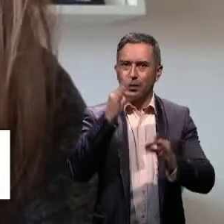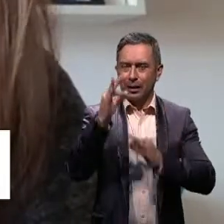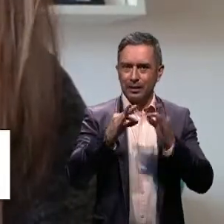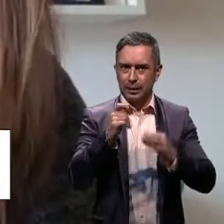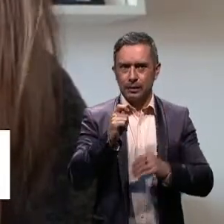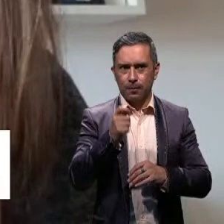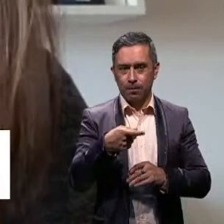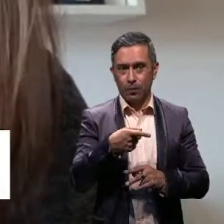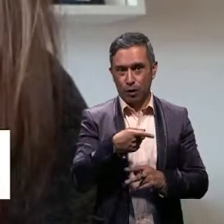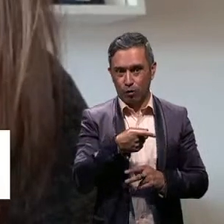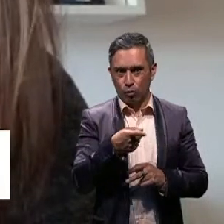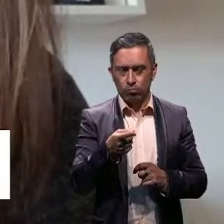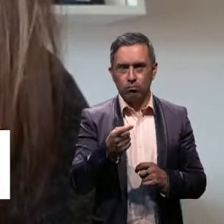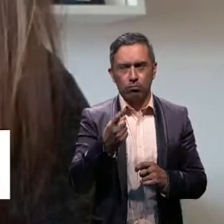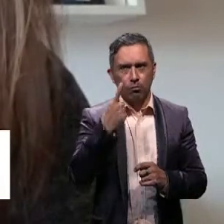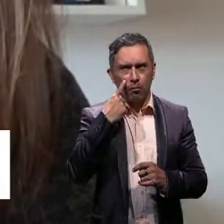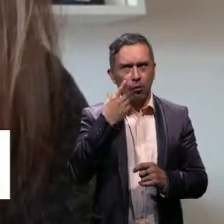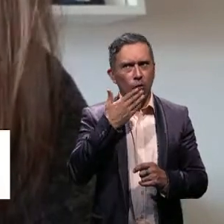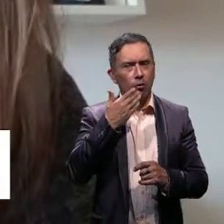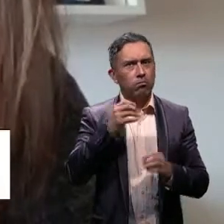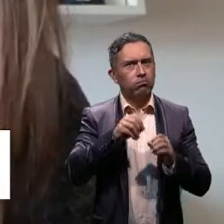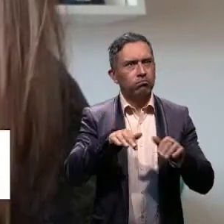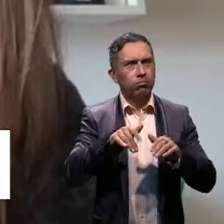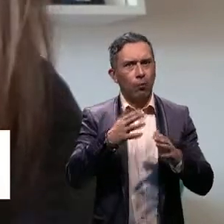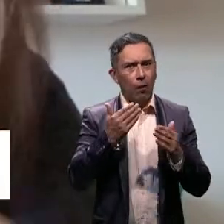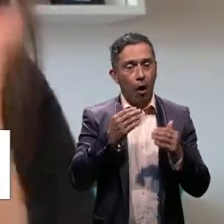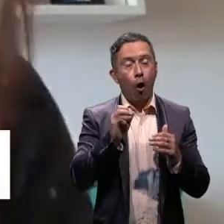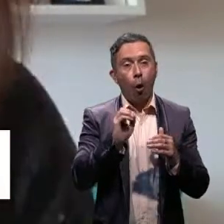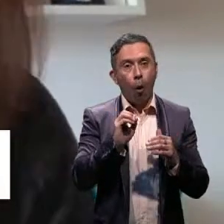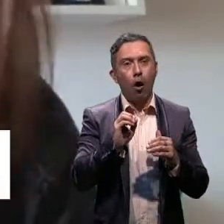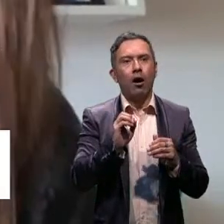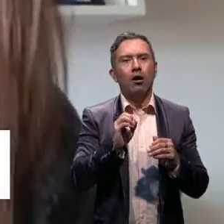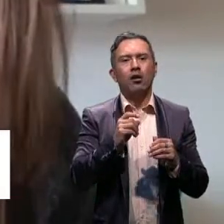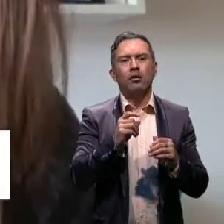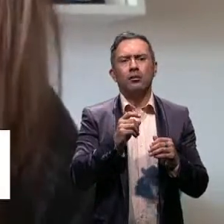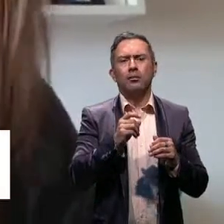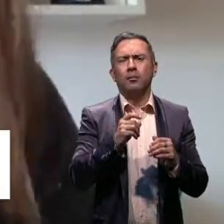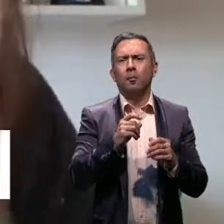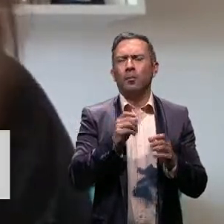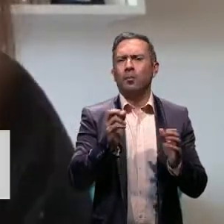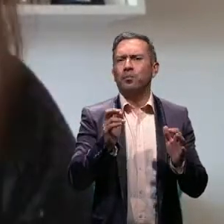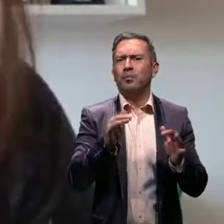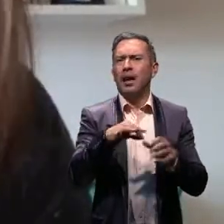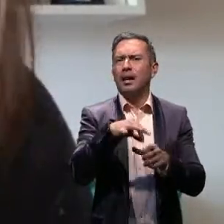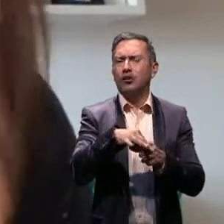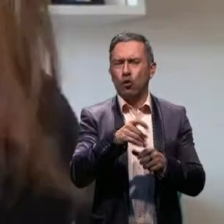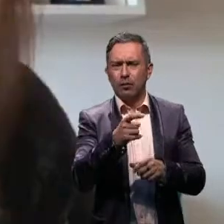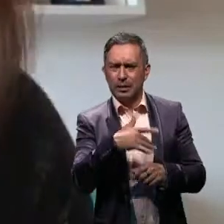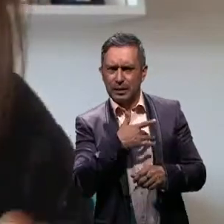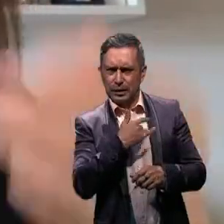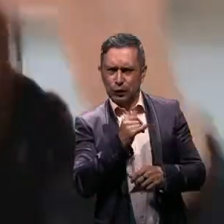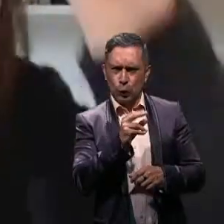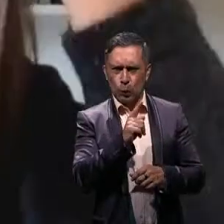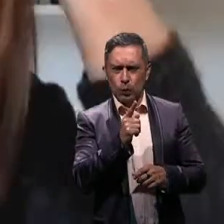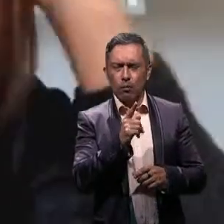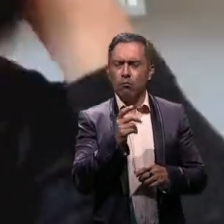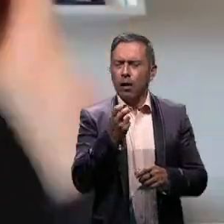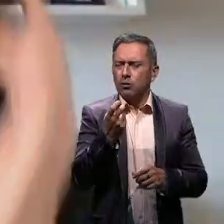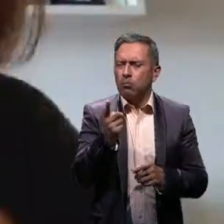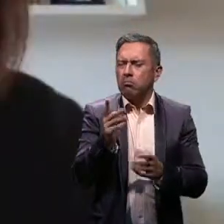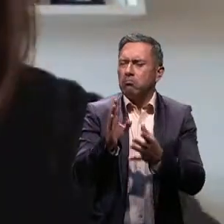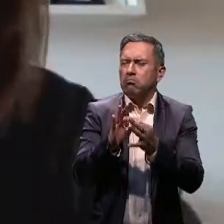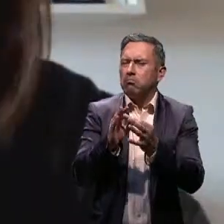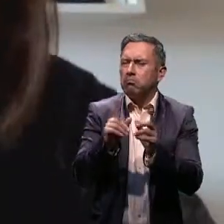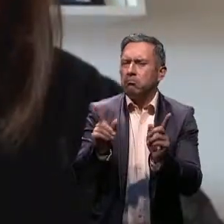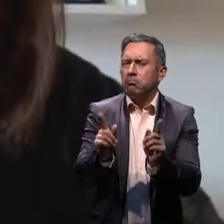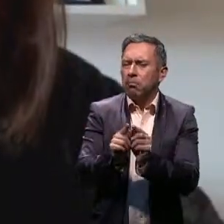are not necessarily general news, or that they are questioning the core of the election. So will you